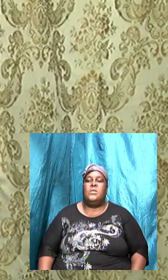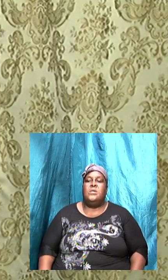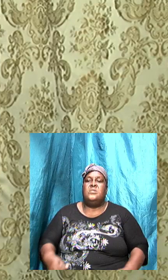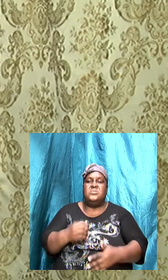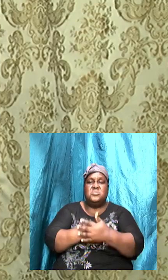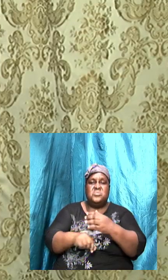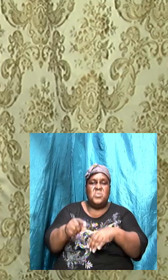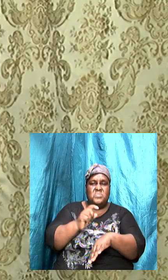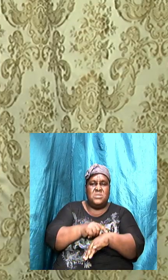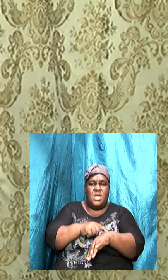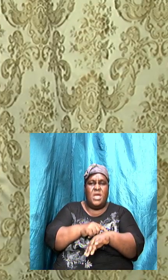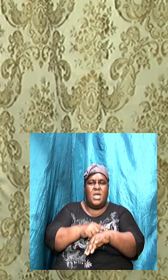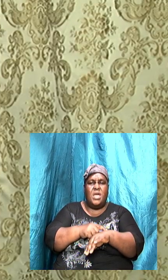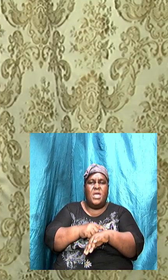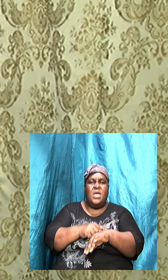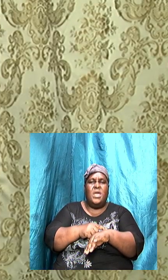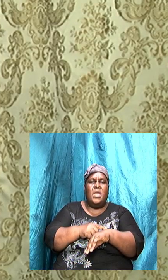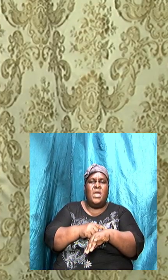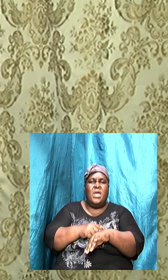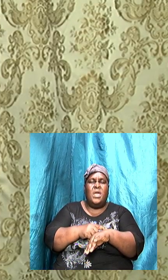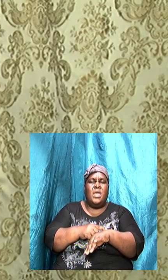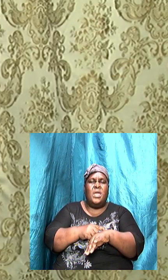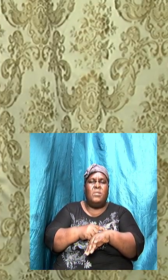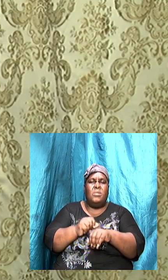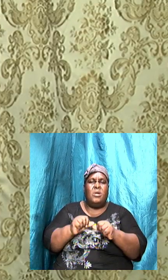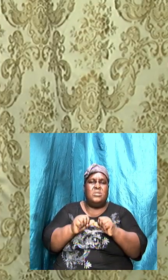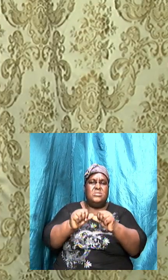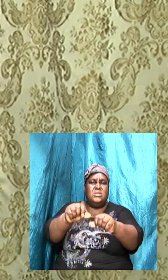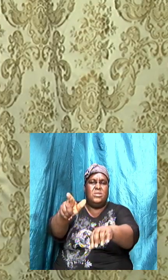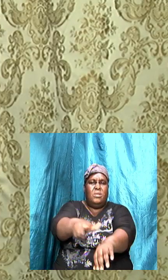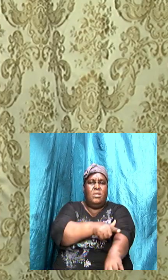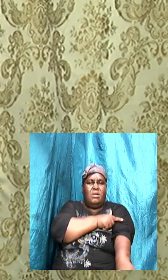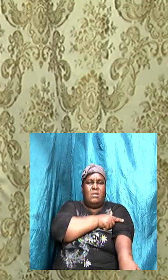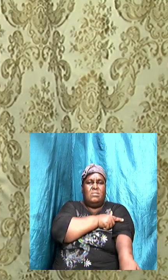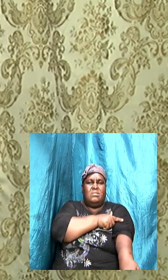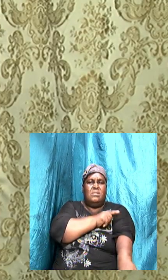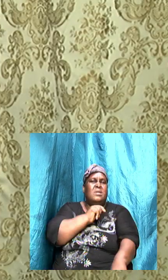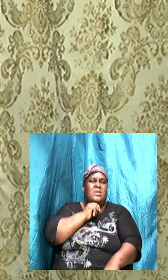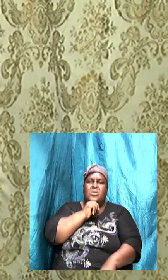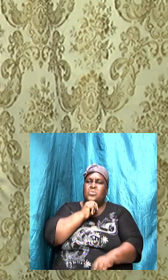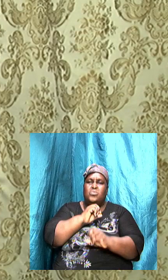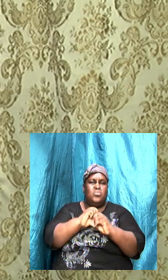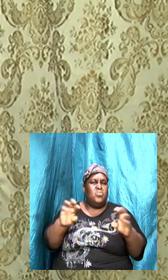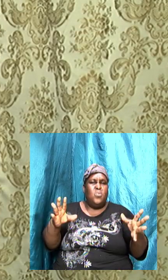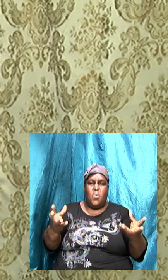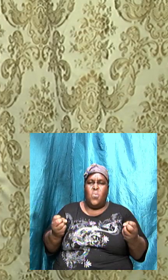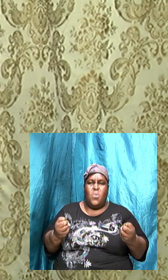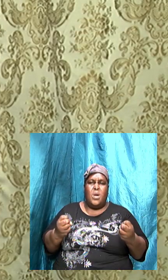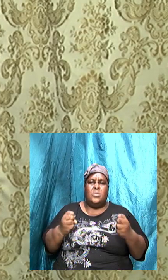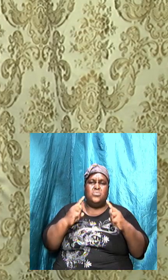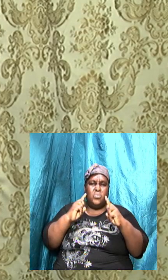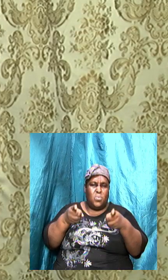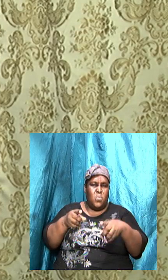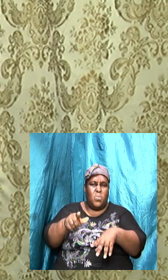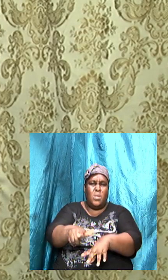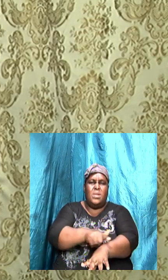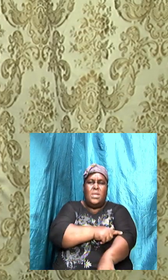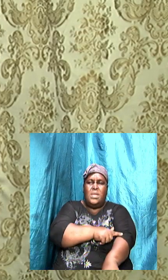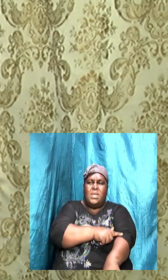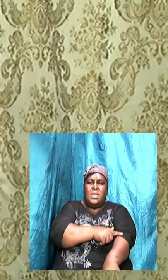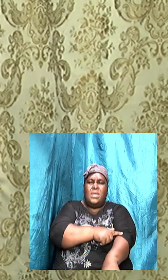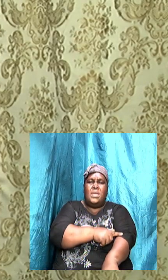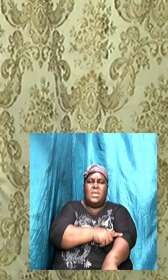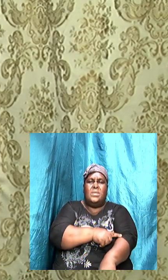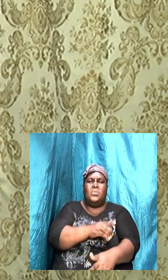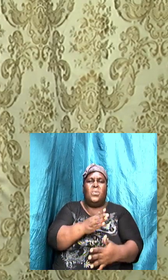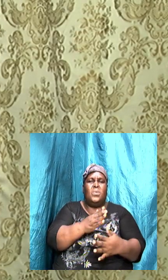sometimes I go a little bit long, and I did not want to go long, and I actually asked our producer if I was going over the time to